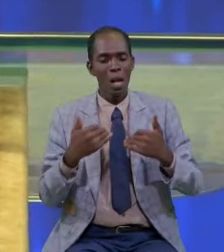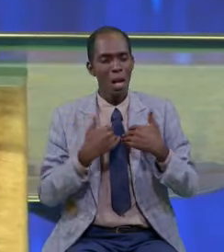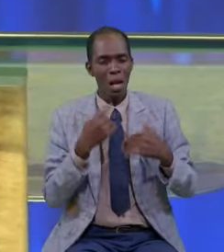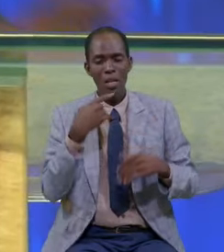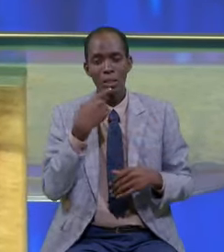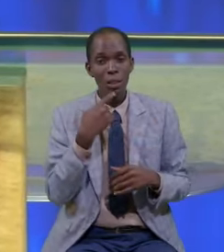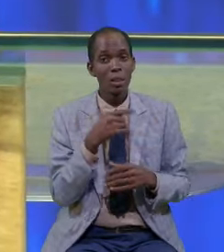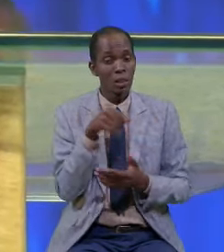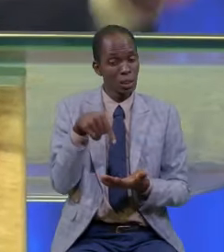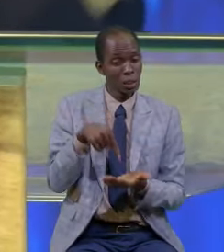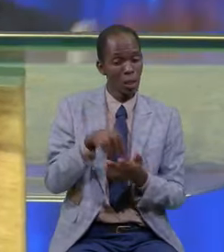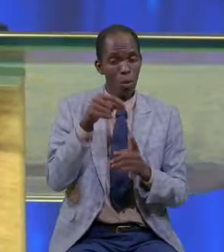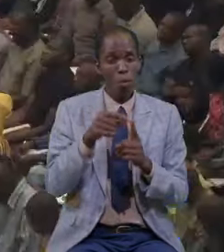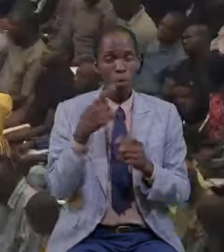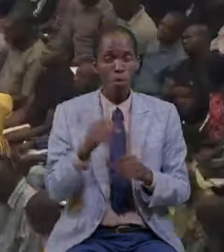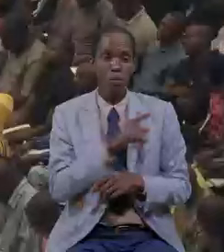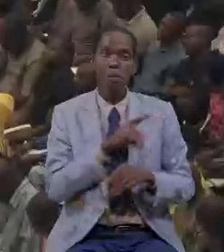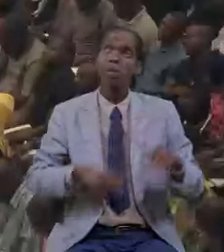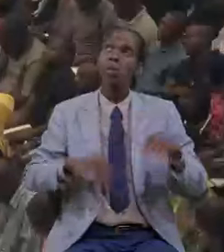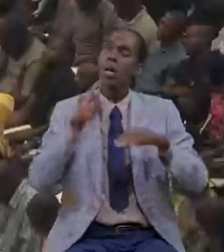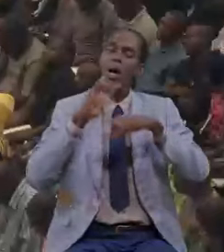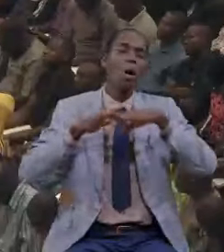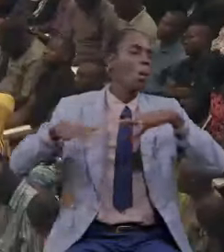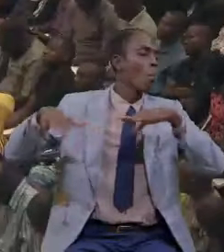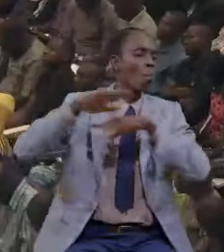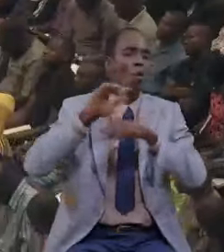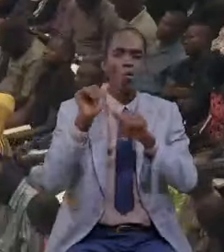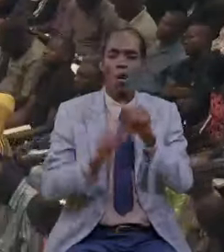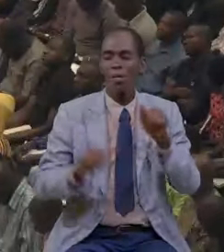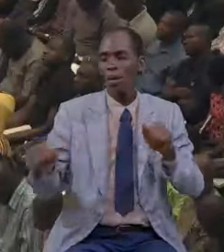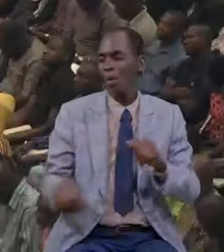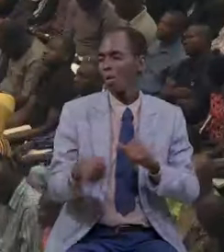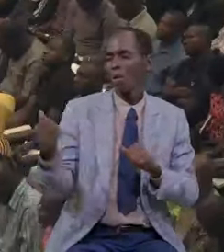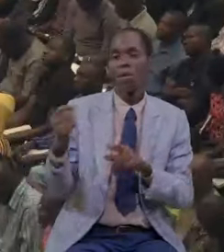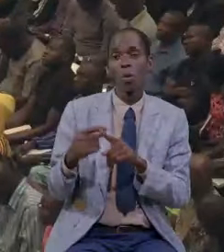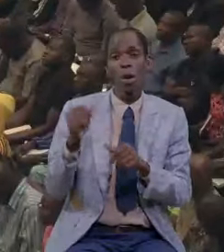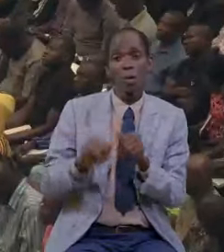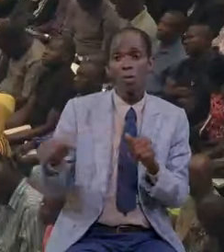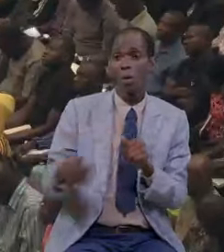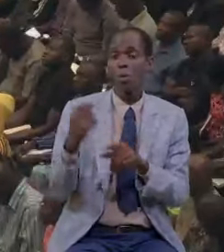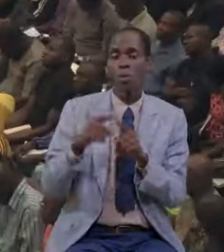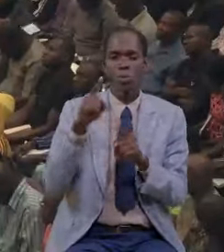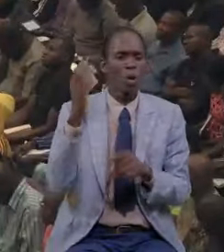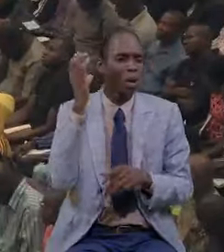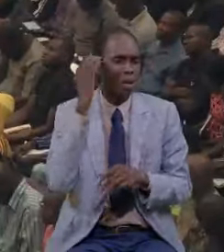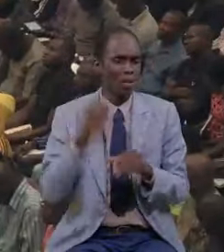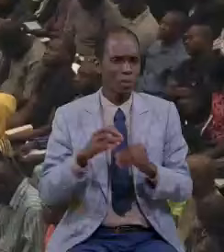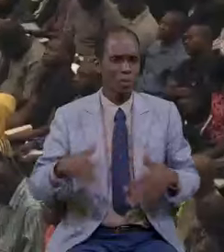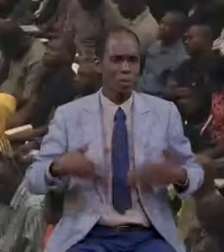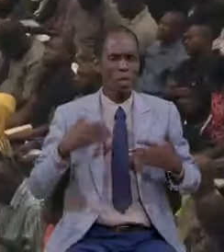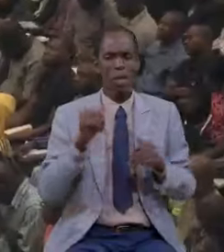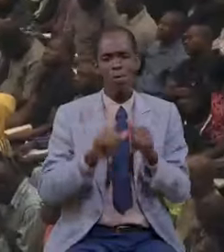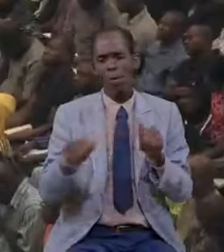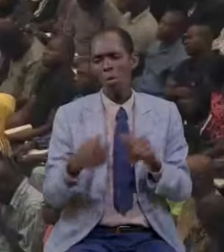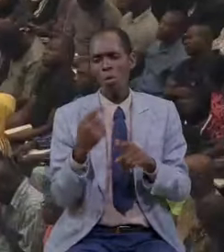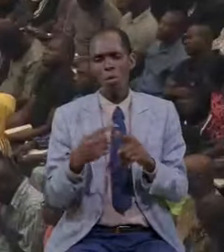word of the Lord supersedes everything. Every other word you have in your life. Every other word you have heard